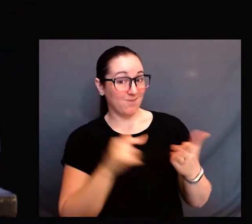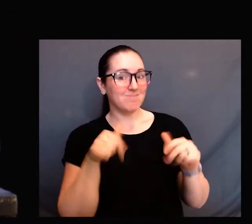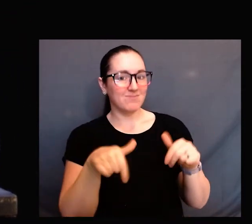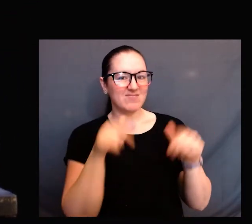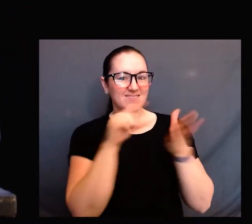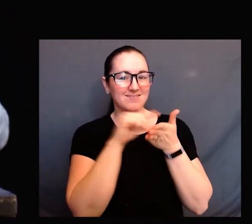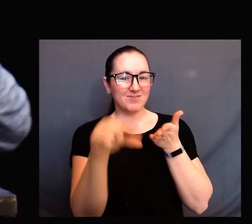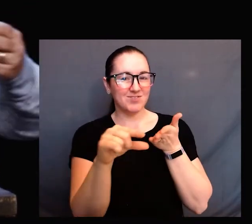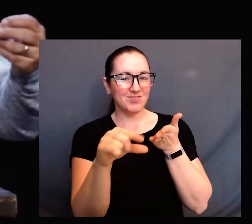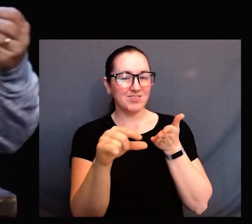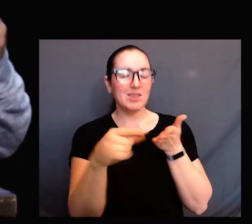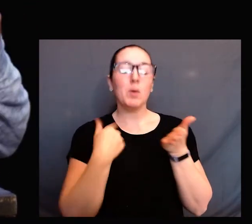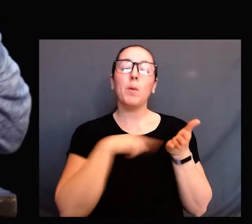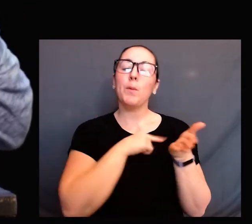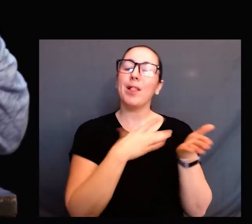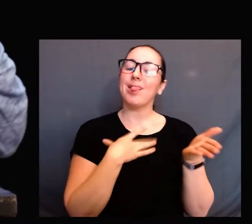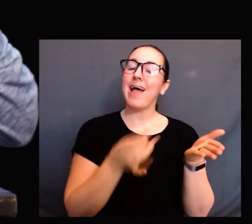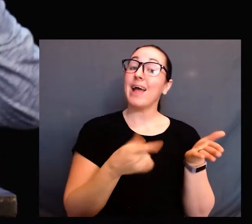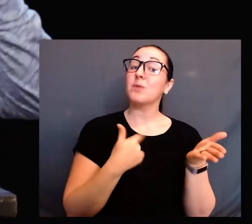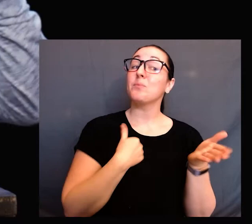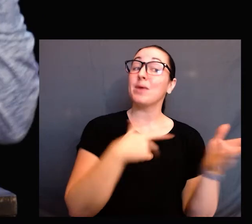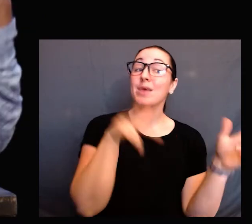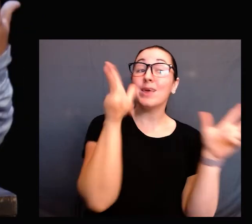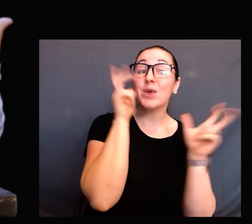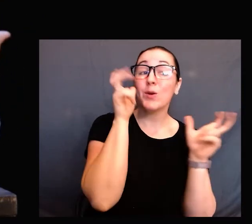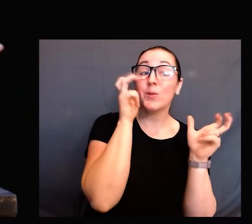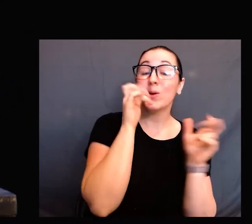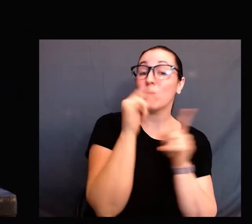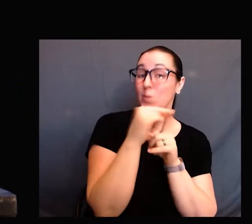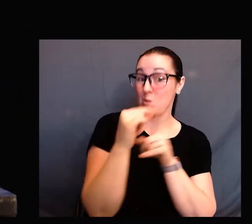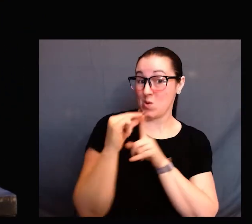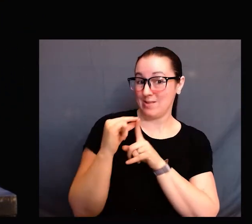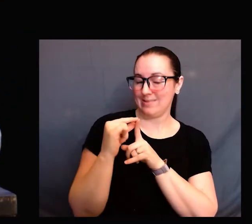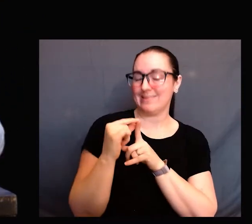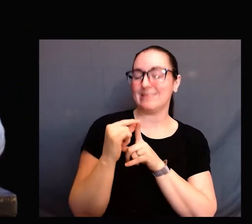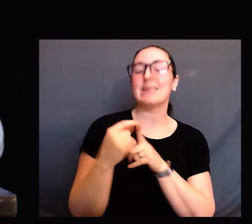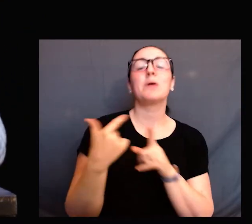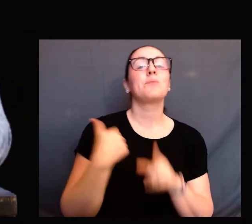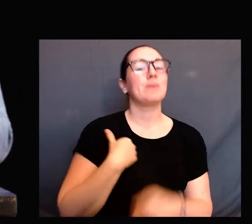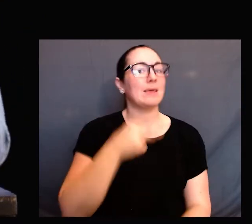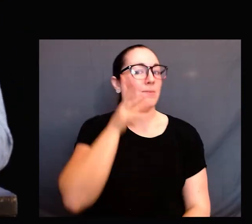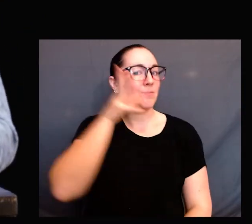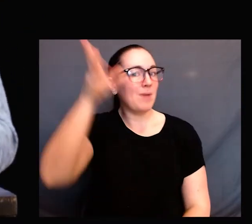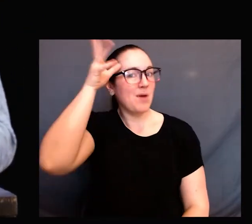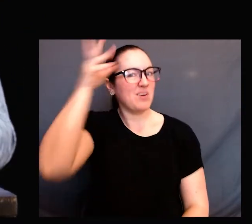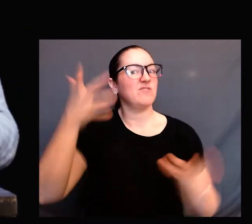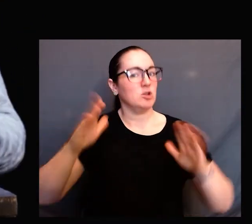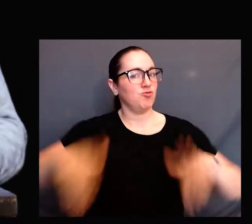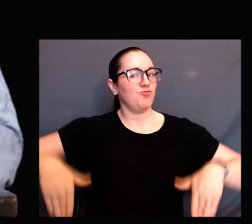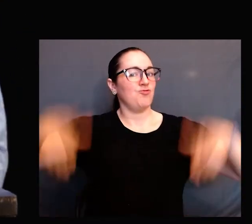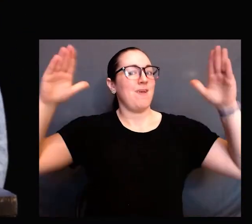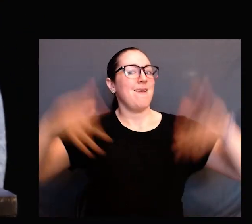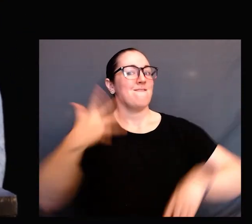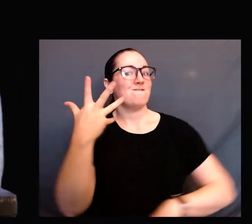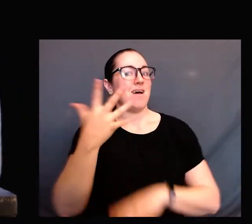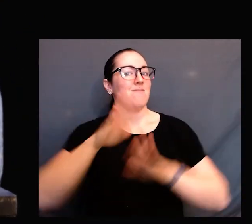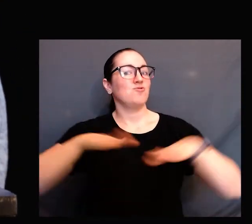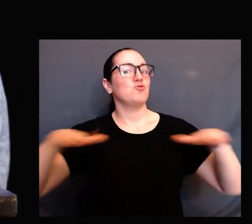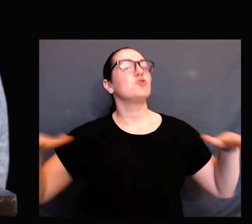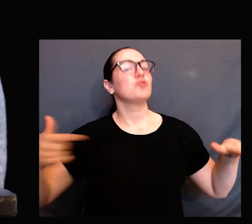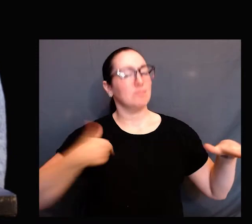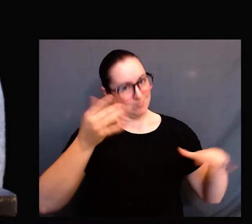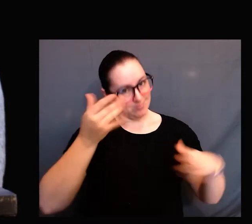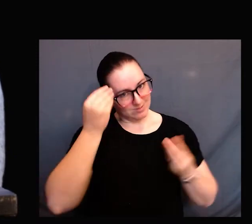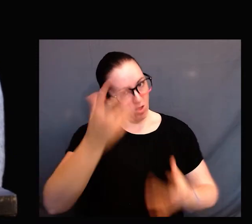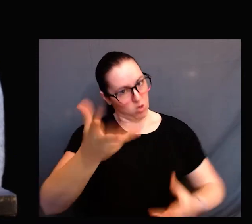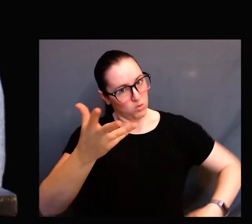verse. We like the, I'm hearing the words. I got to tell you, as a parent, having raised five kids, I can tell